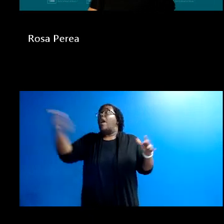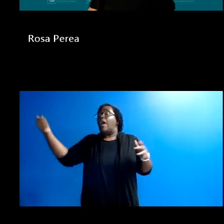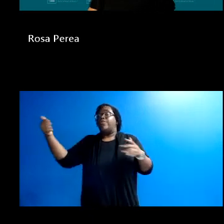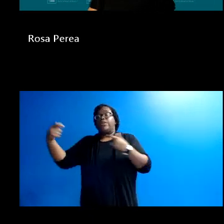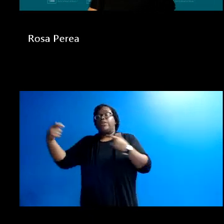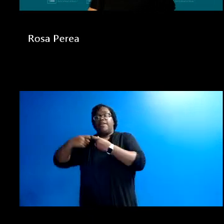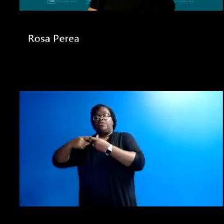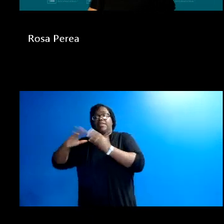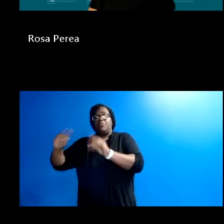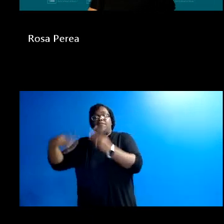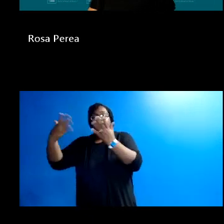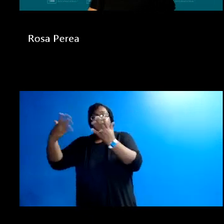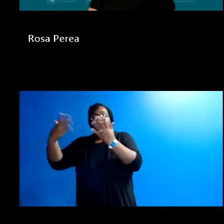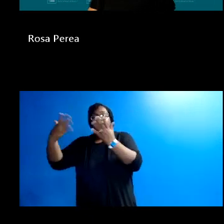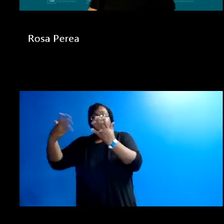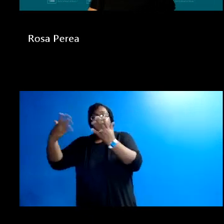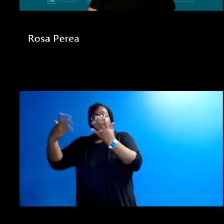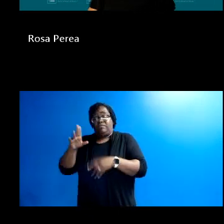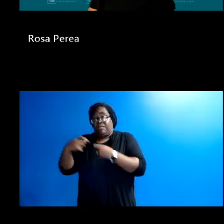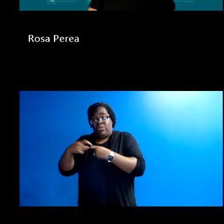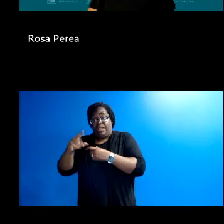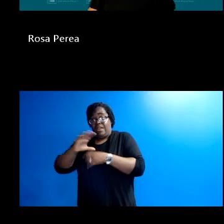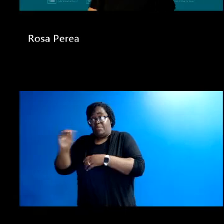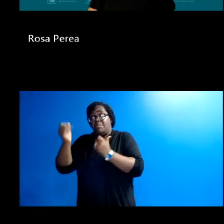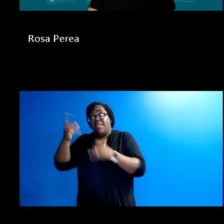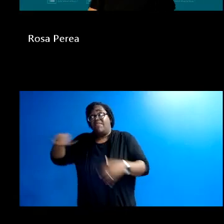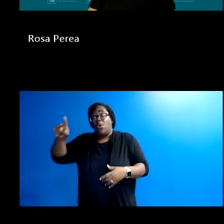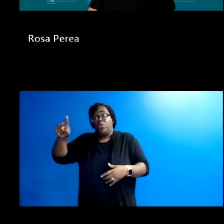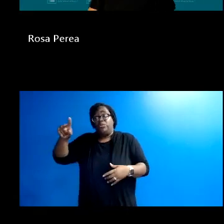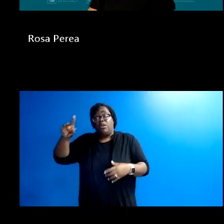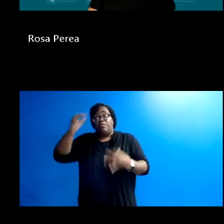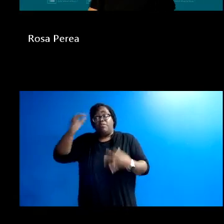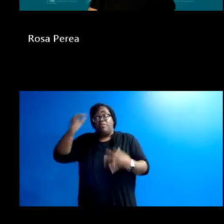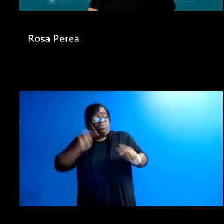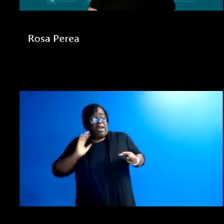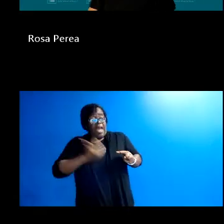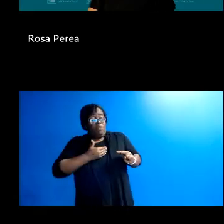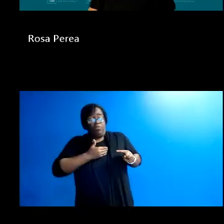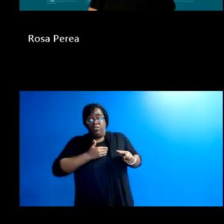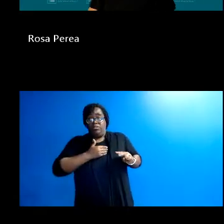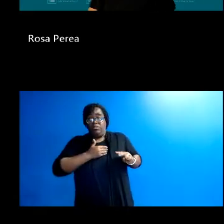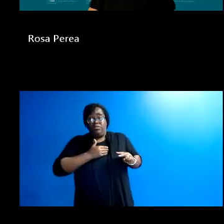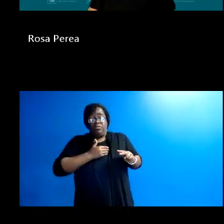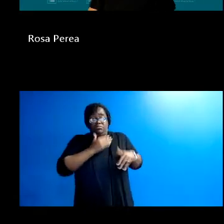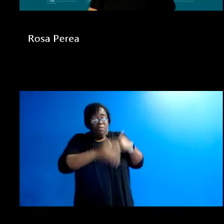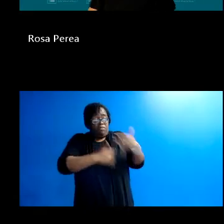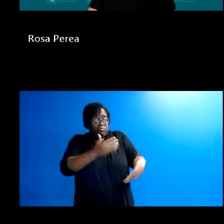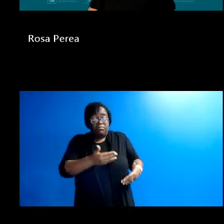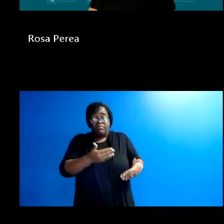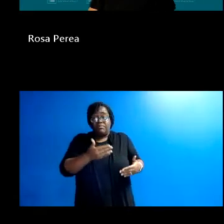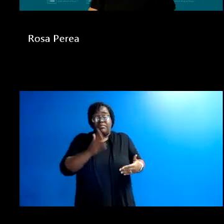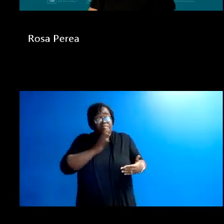and utilities, there are many of those utilities that are considering adopting very similar practices, whether they call it PSPS or